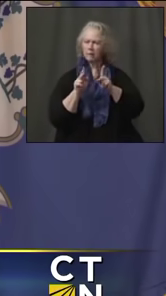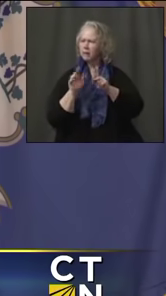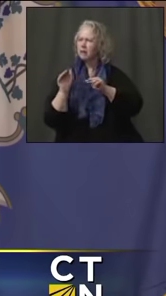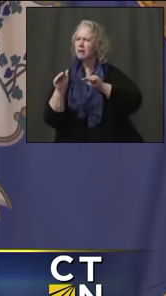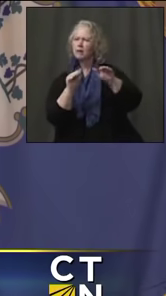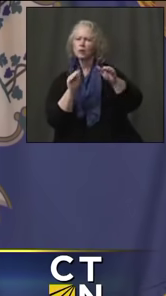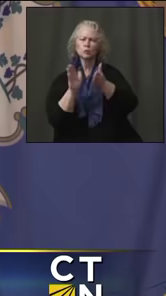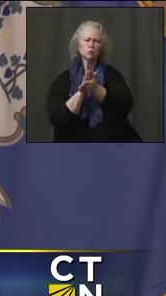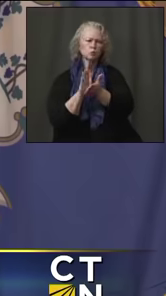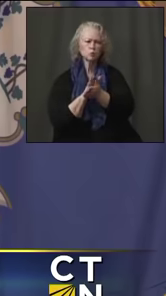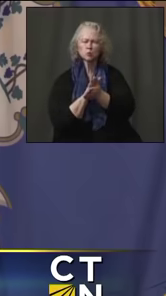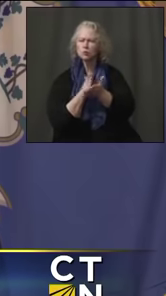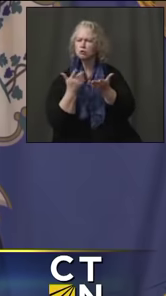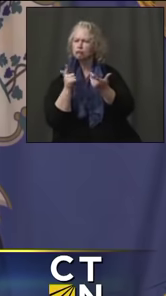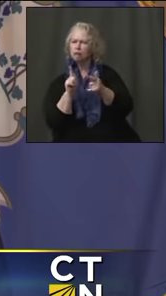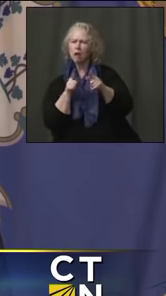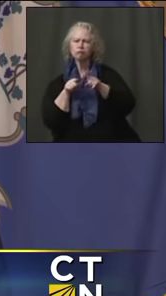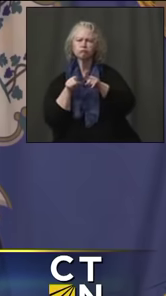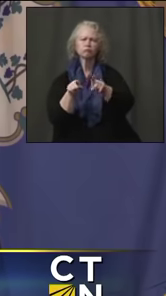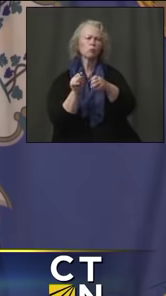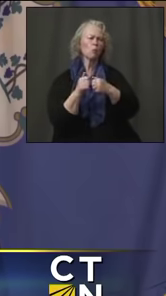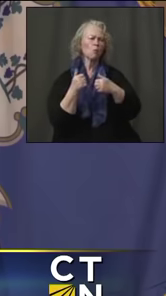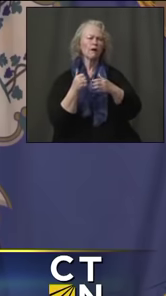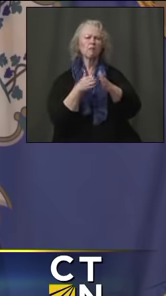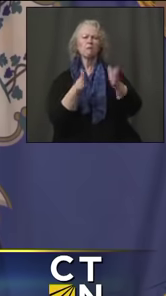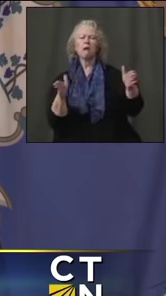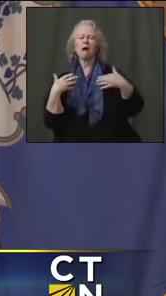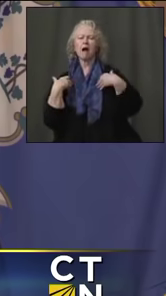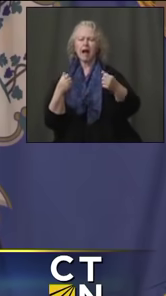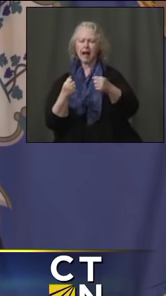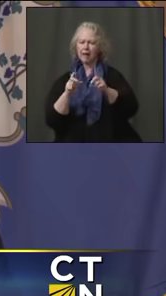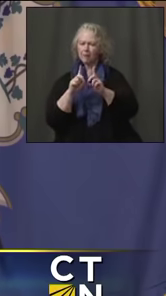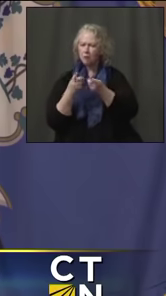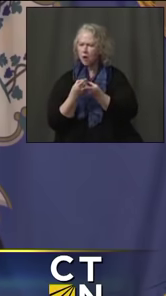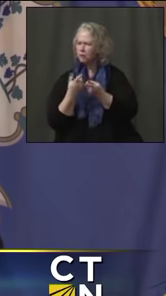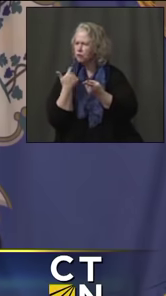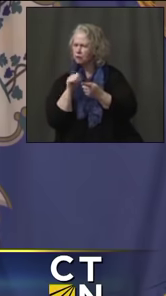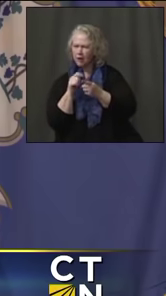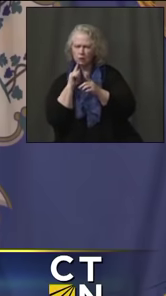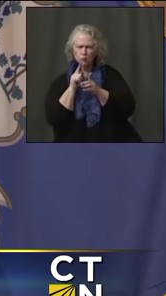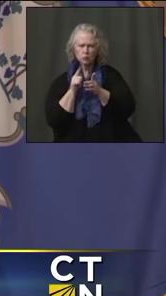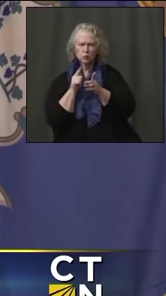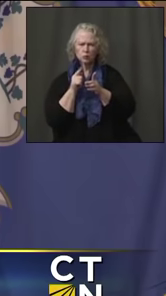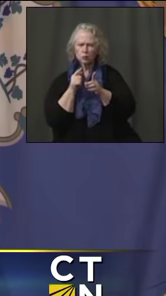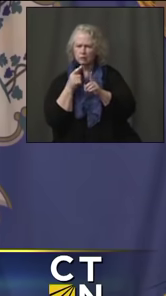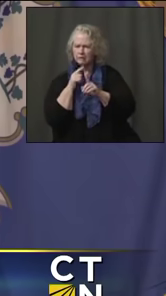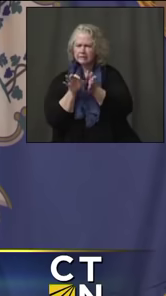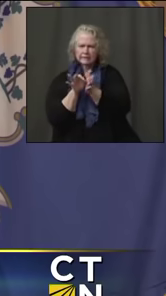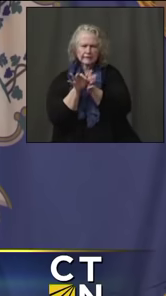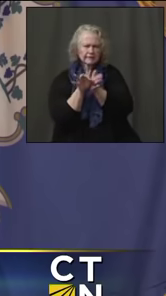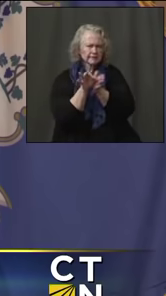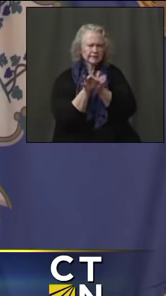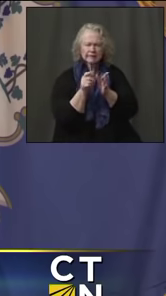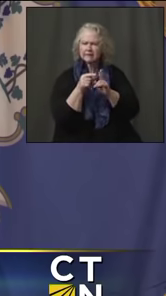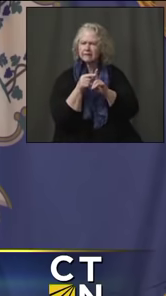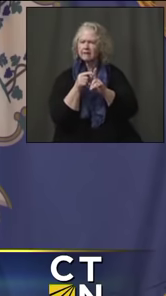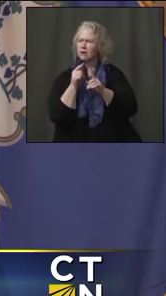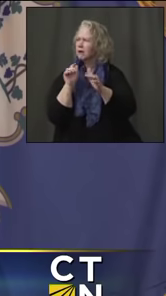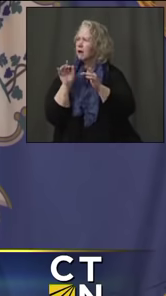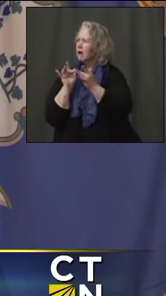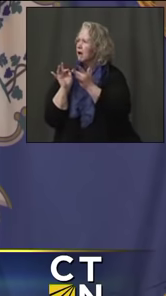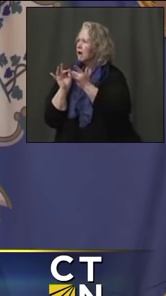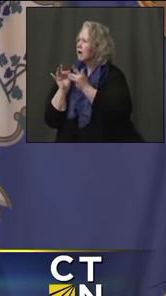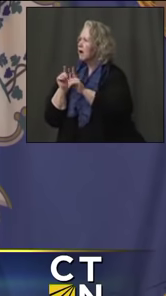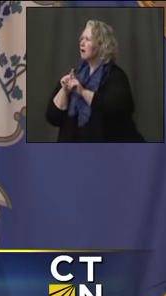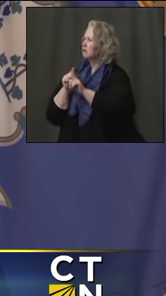our public health department spread around the state, and ramp up our track and trace. I think we're doing